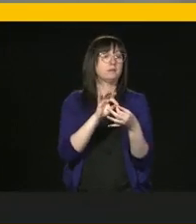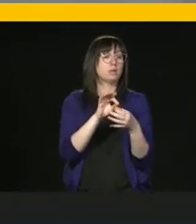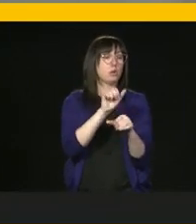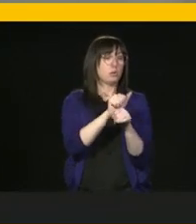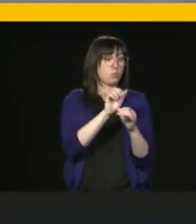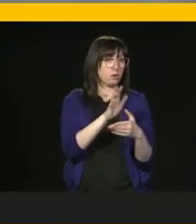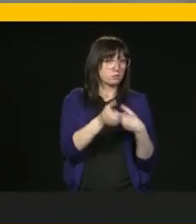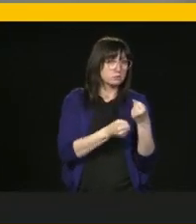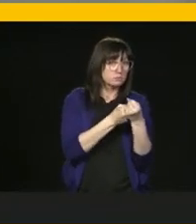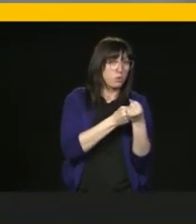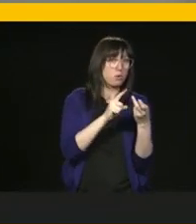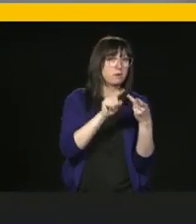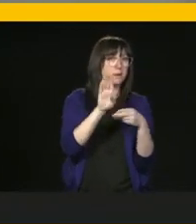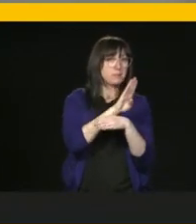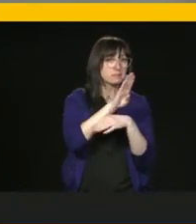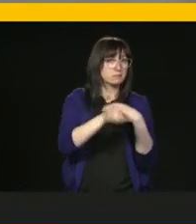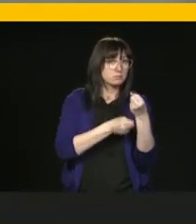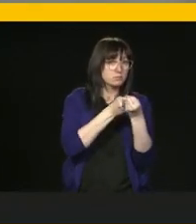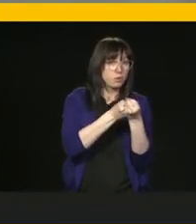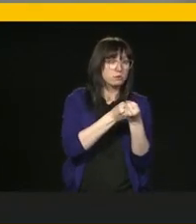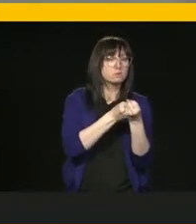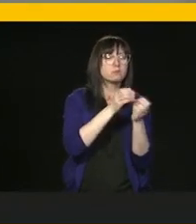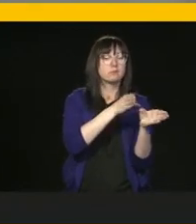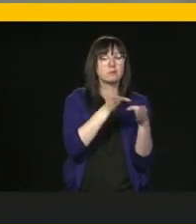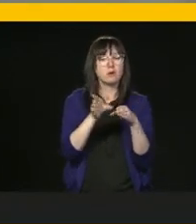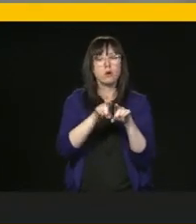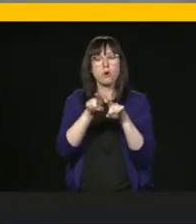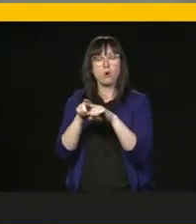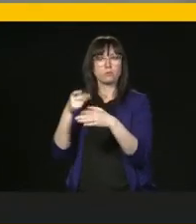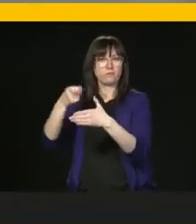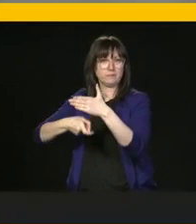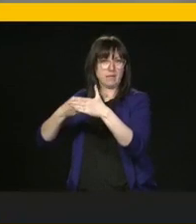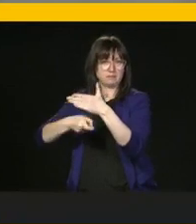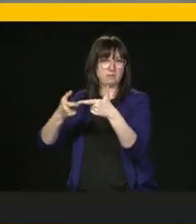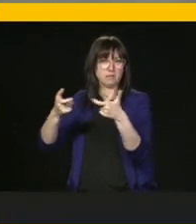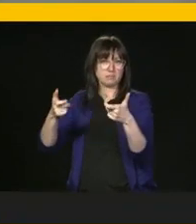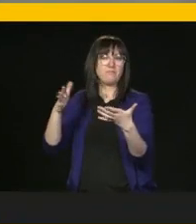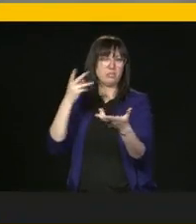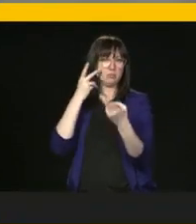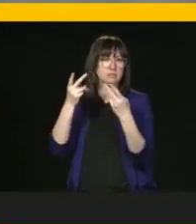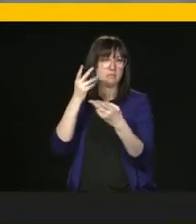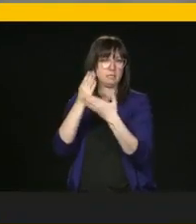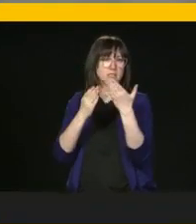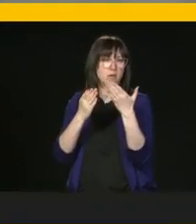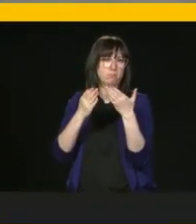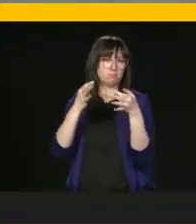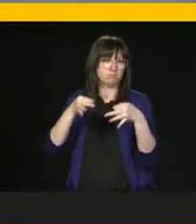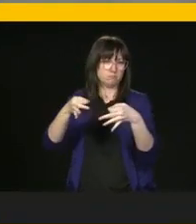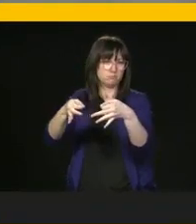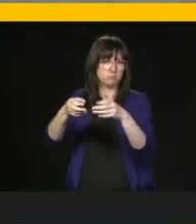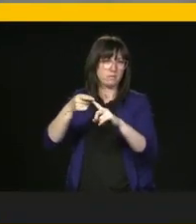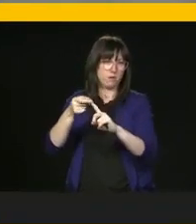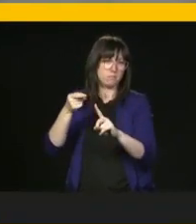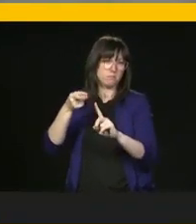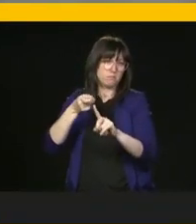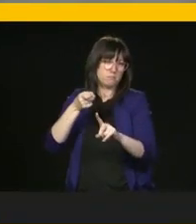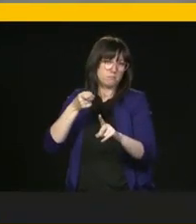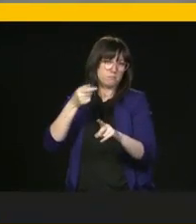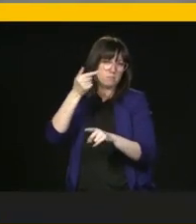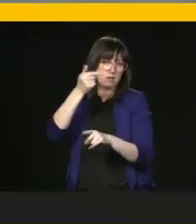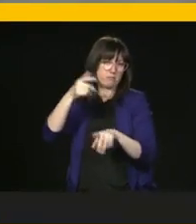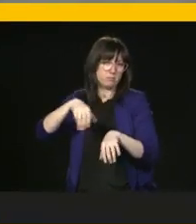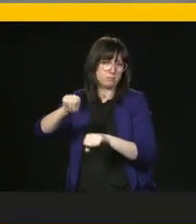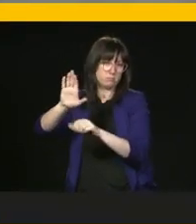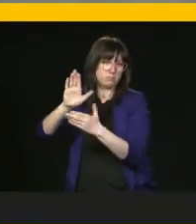also what we are doing on the tax side. And you've already seen some action from the government. Thank you, operator. We're going to switch back to the phone. Two